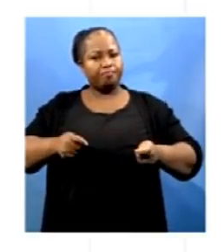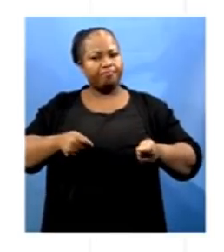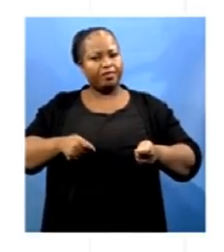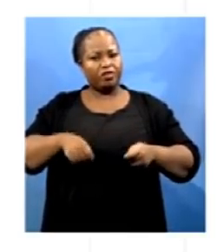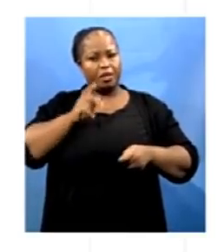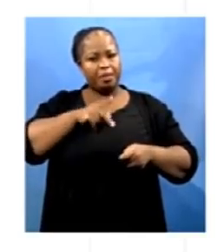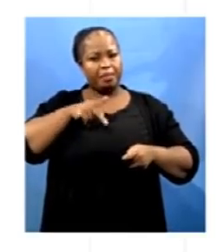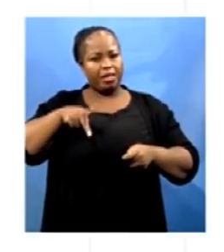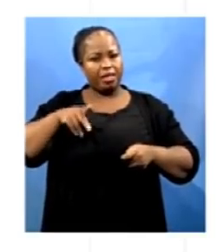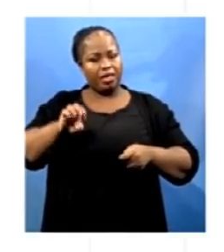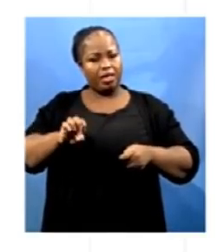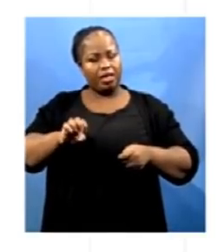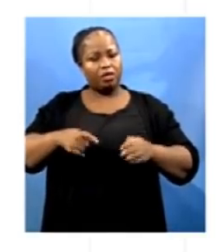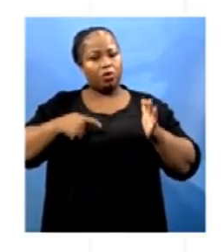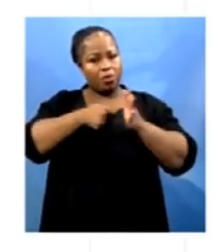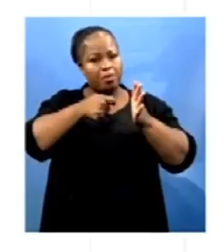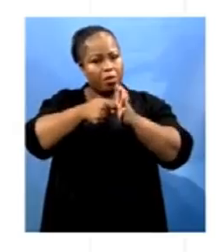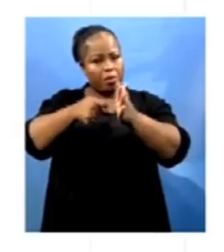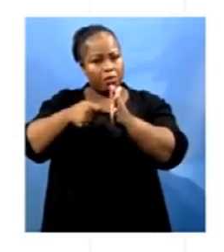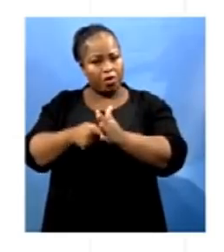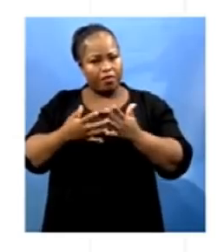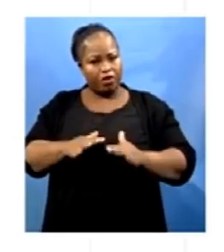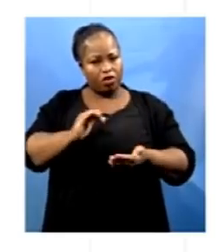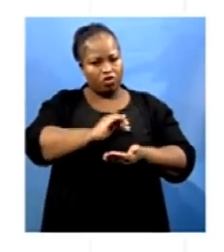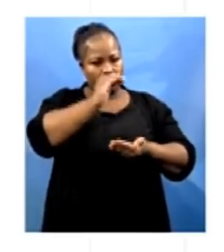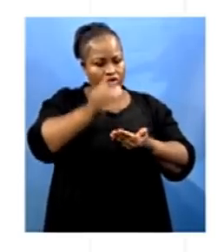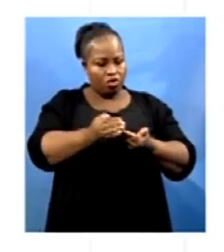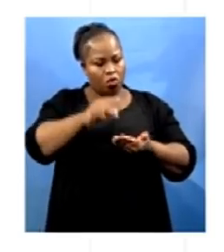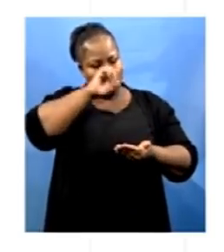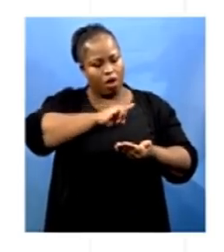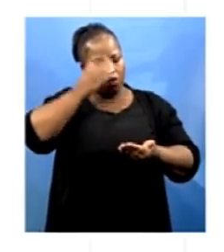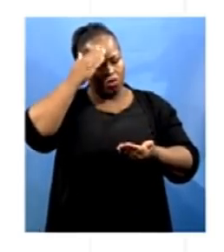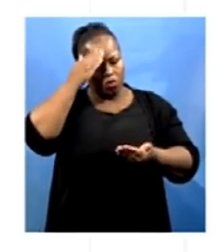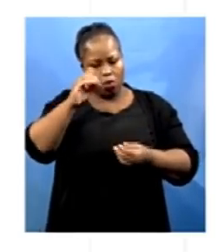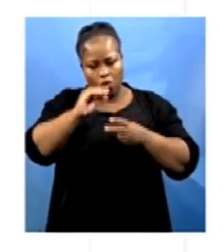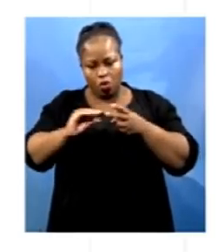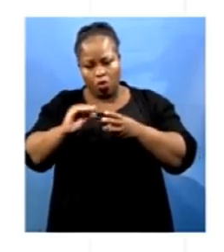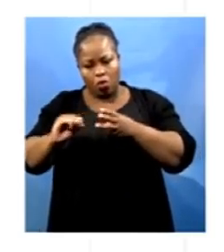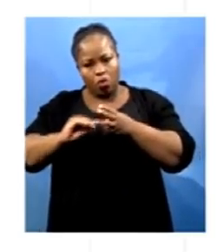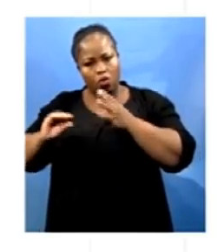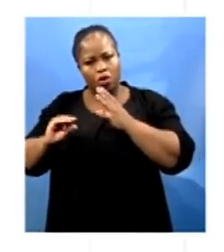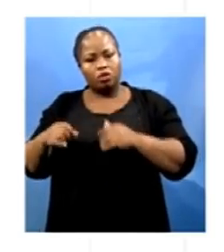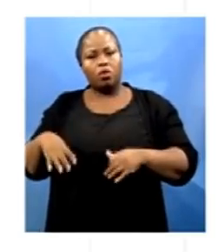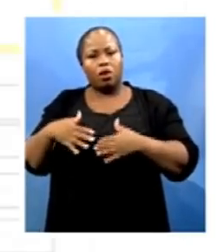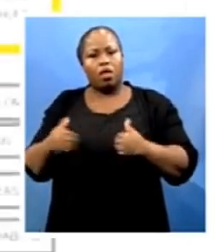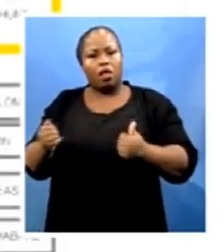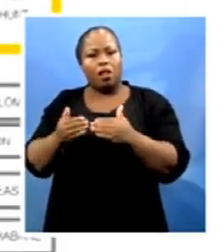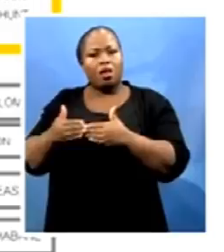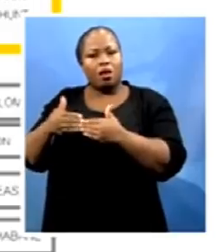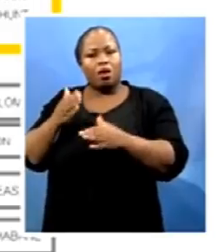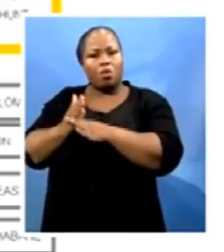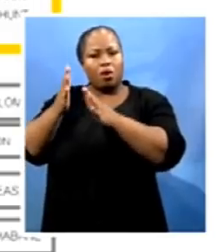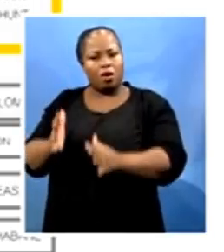that is very much needed to support our first line of defense, which is our health care workers,